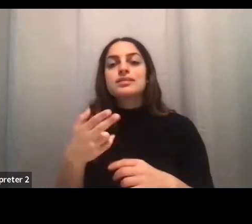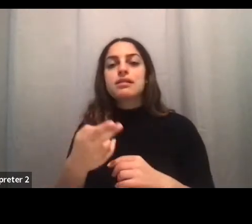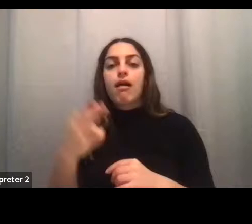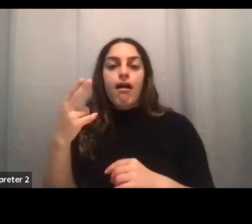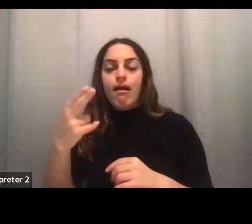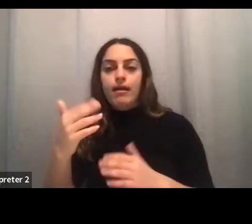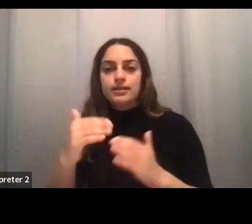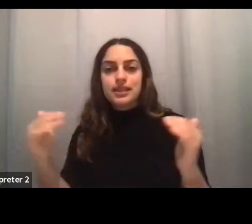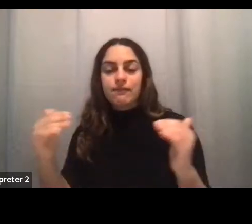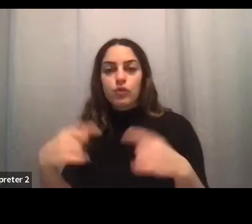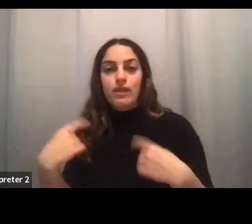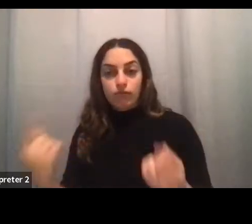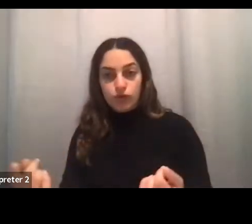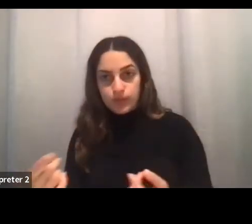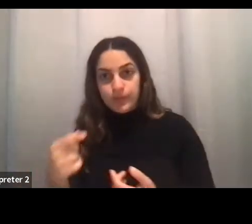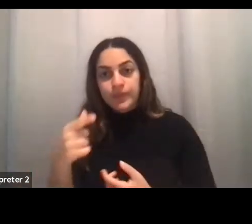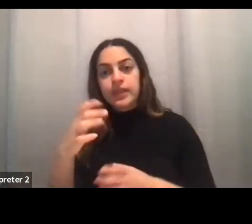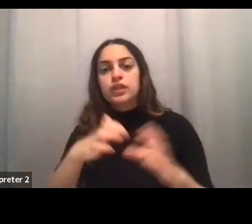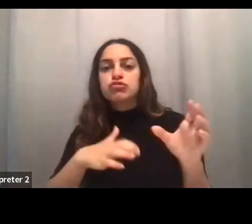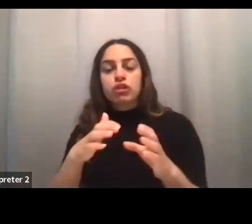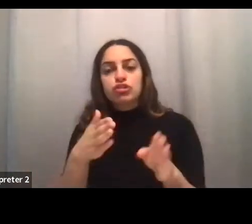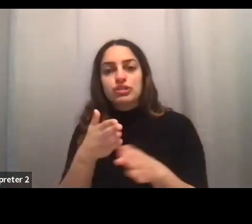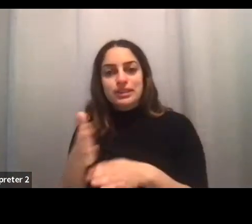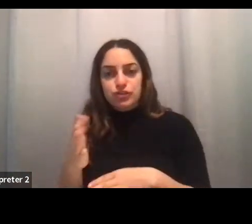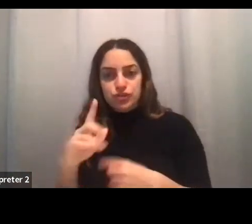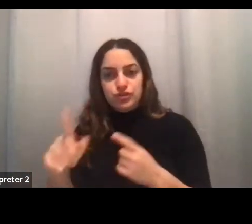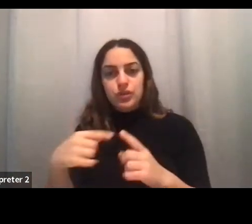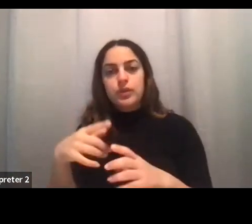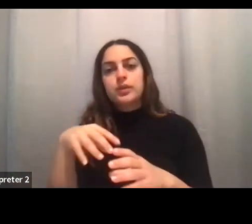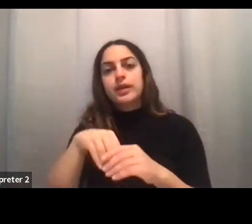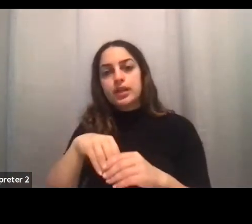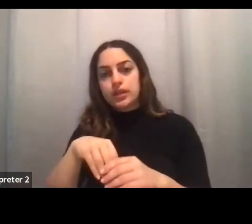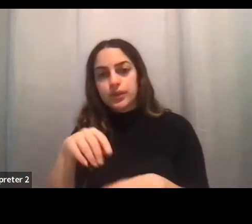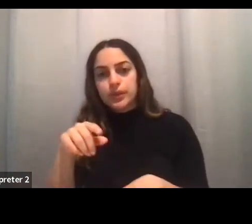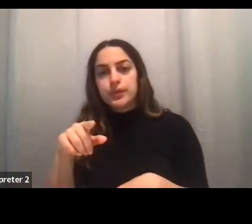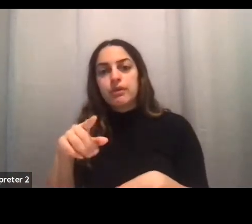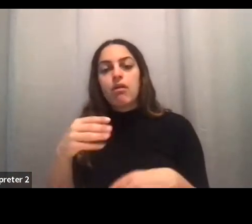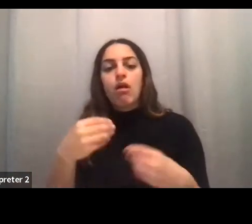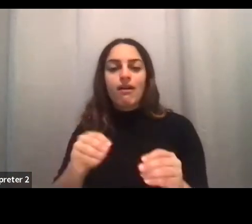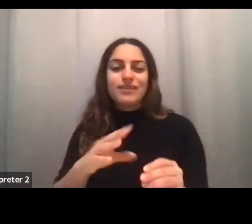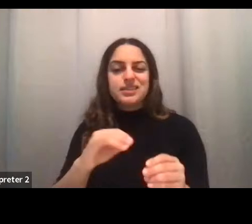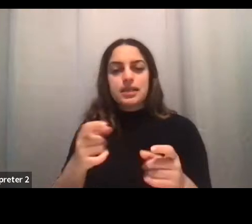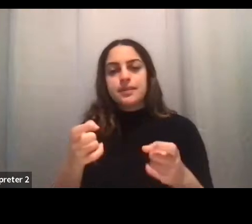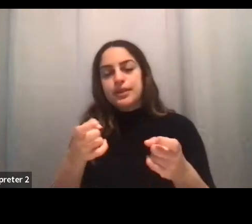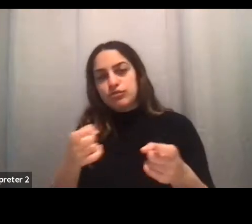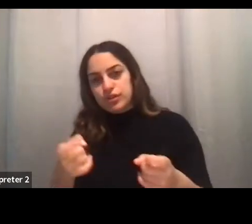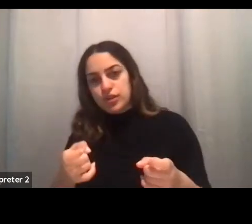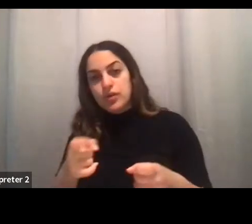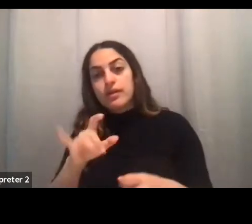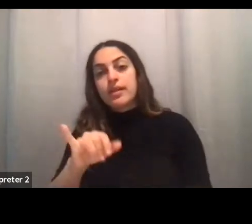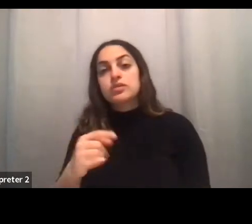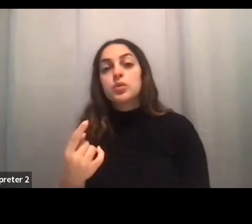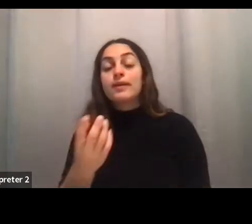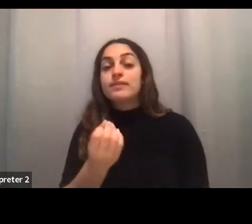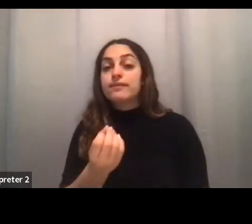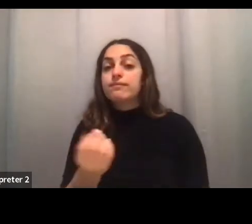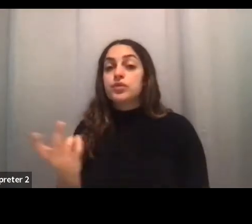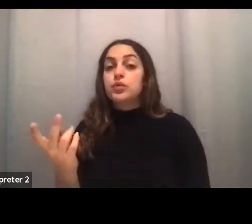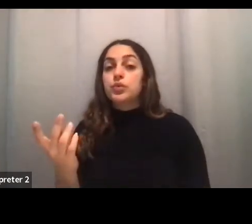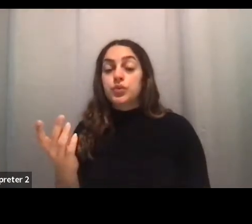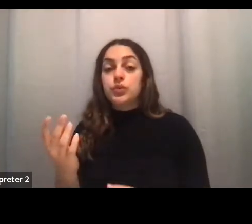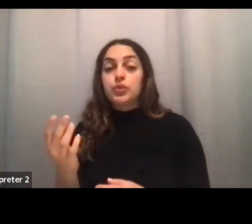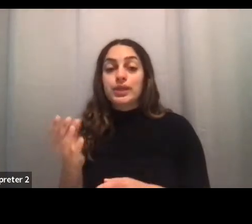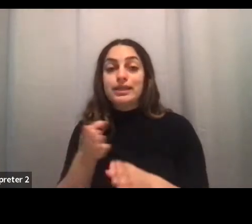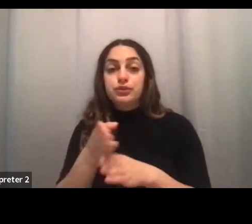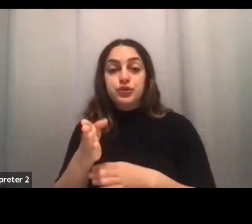ever the construction industry when you include um office and managerial staff is one of the few industries where there are